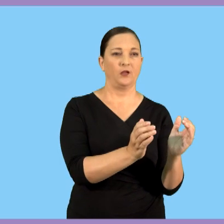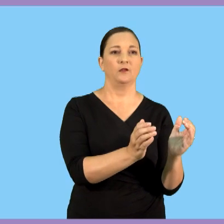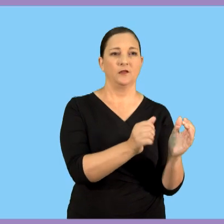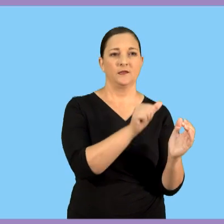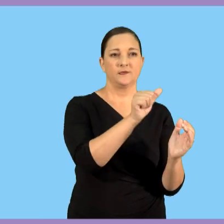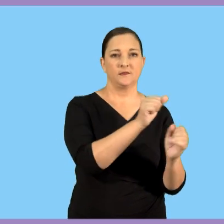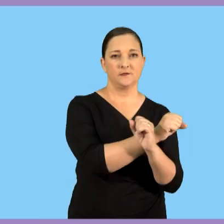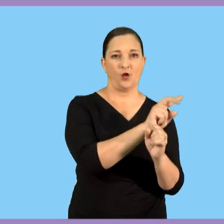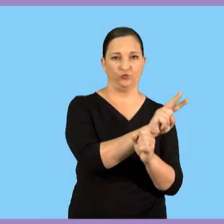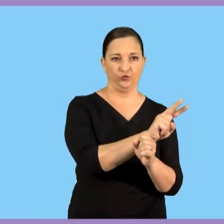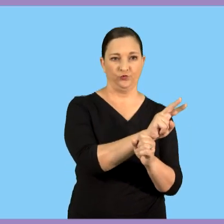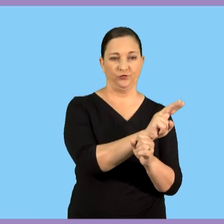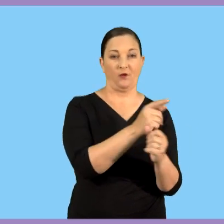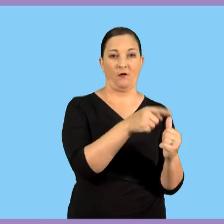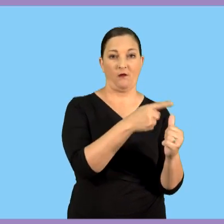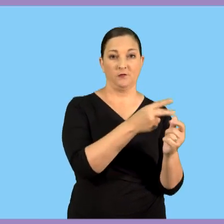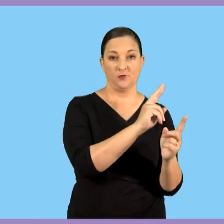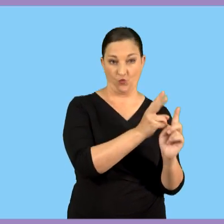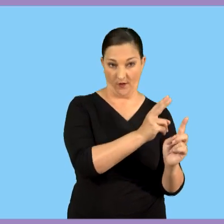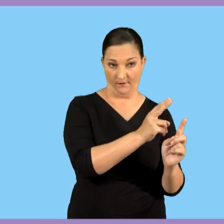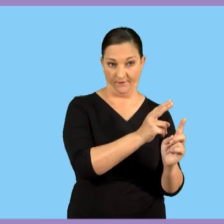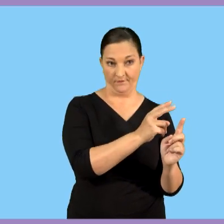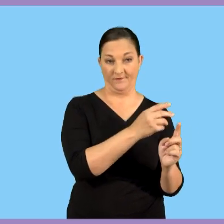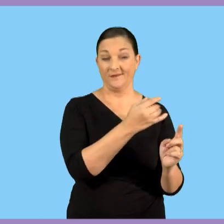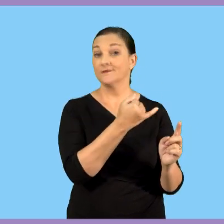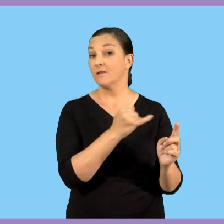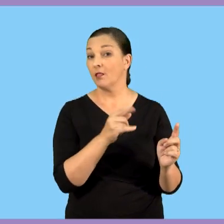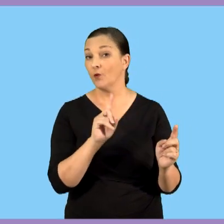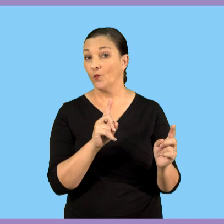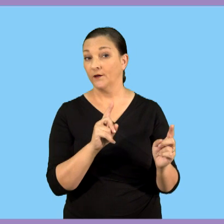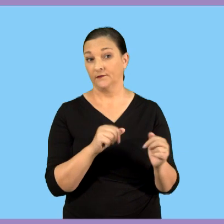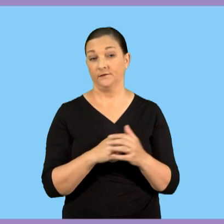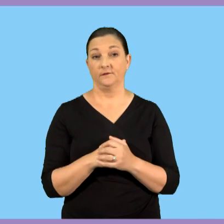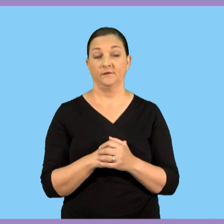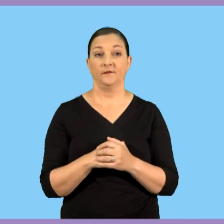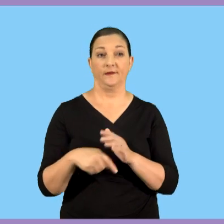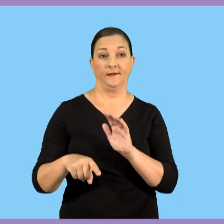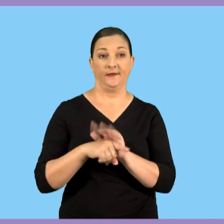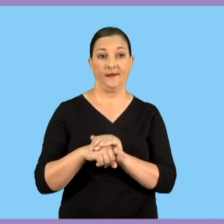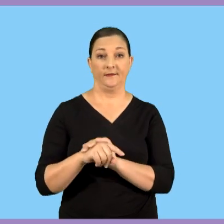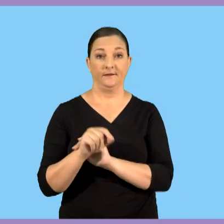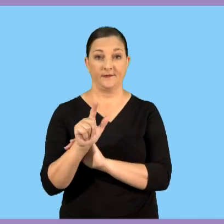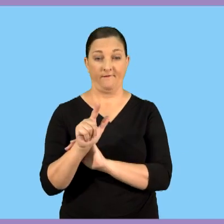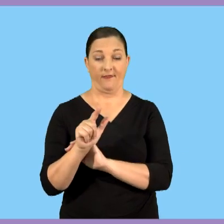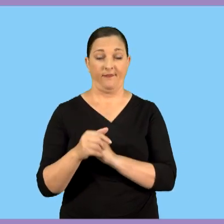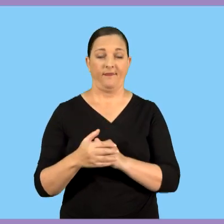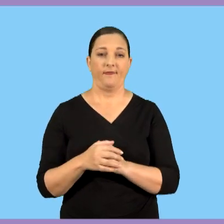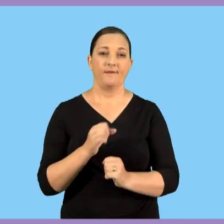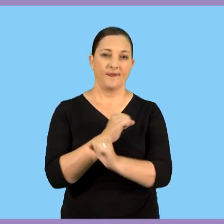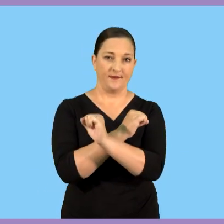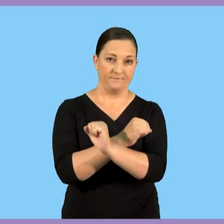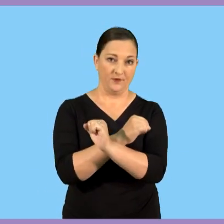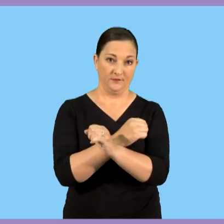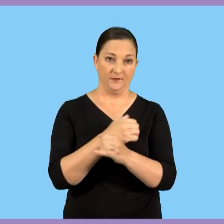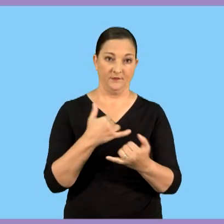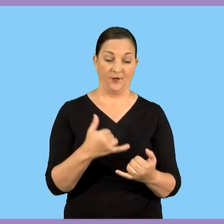going to be 6 multiplied by 2 is 12. And we still have the negative 7 to multiply with.